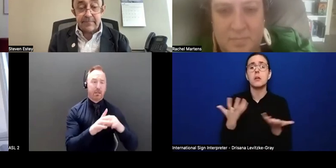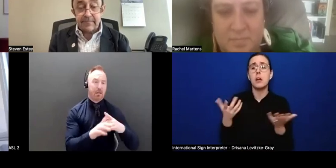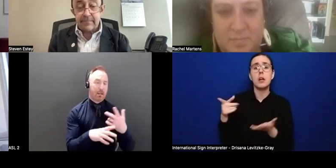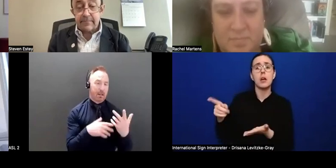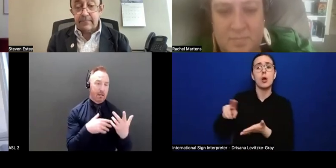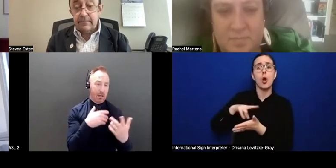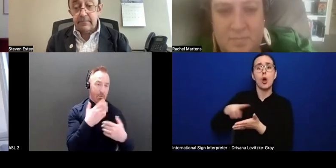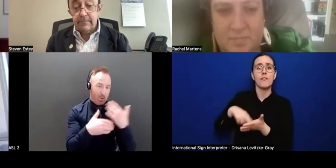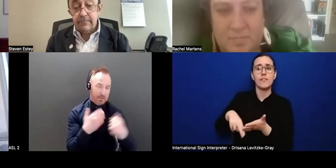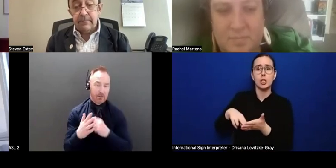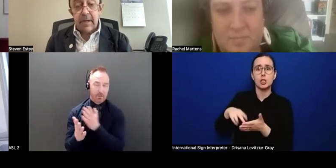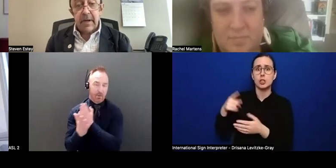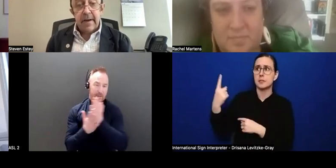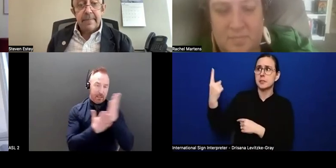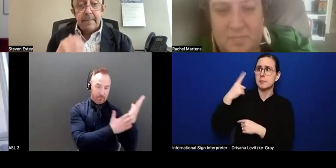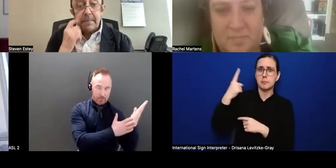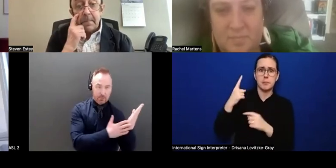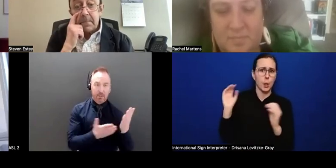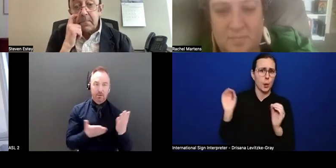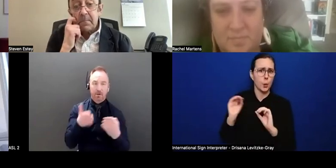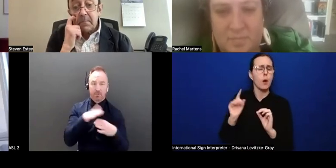definitely builds up on the work.